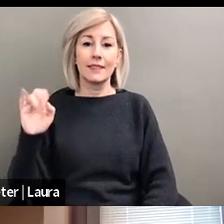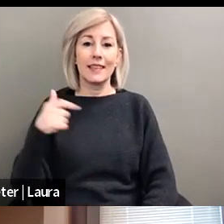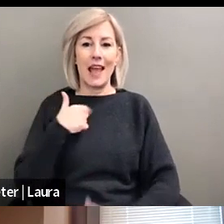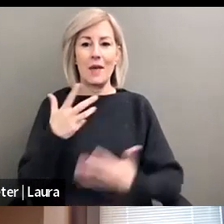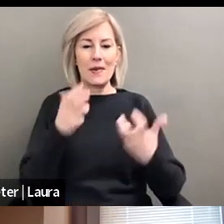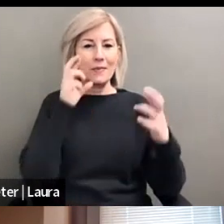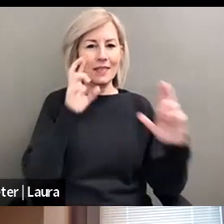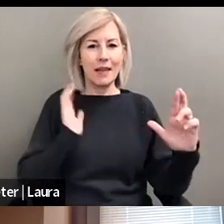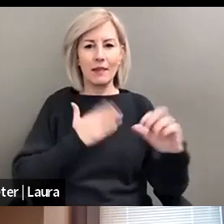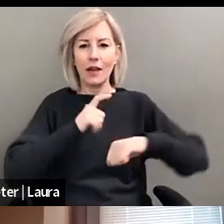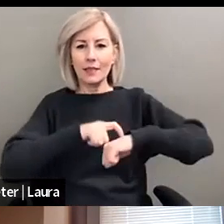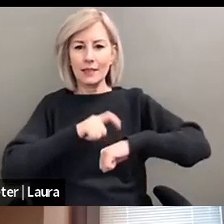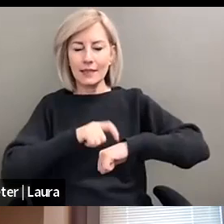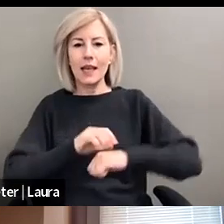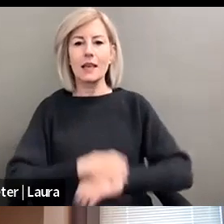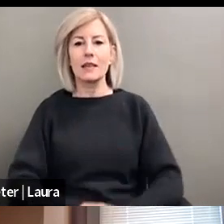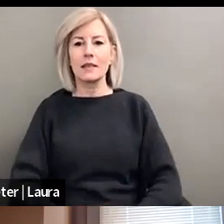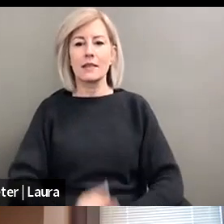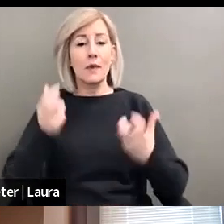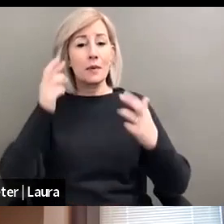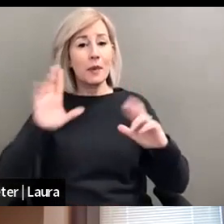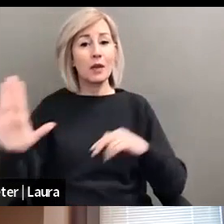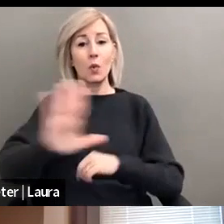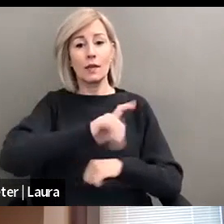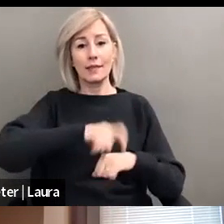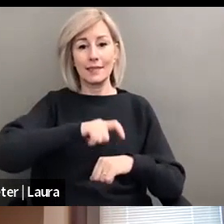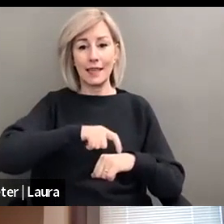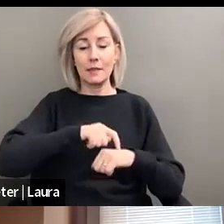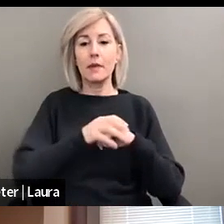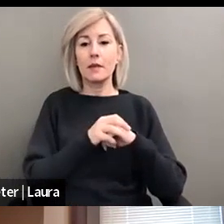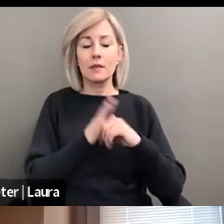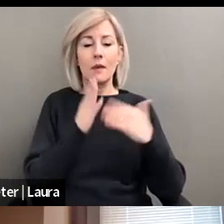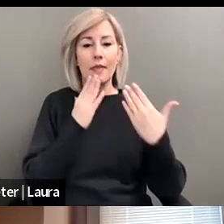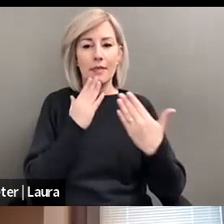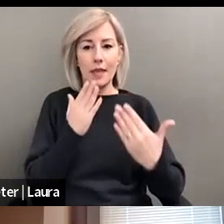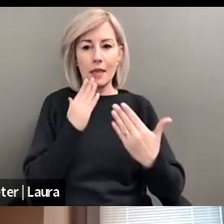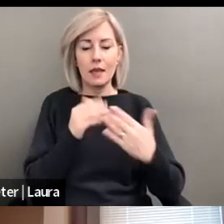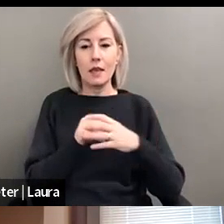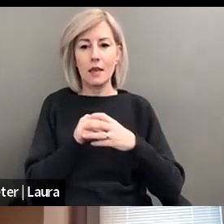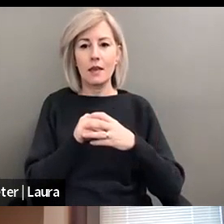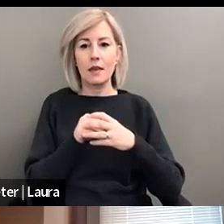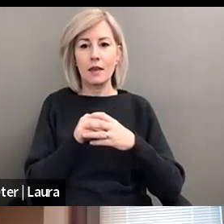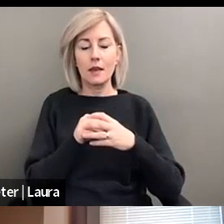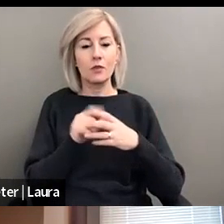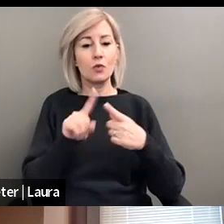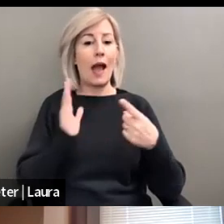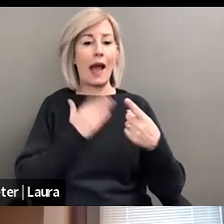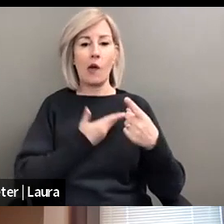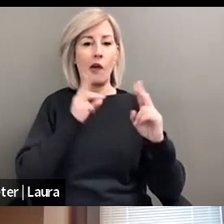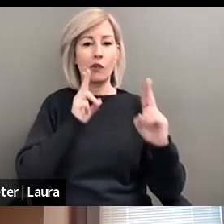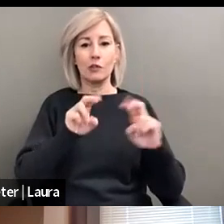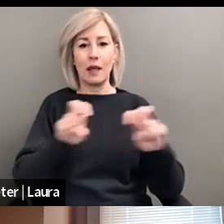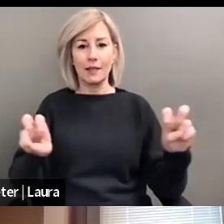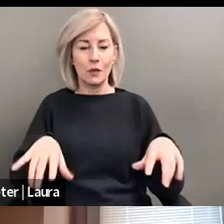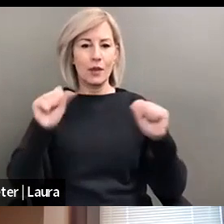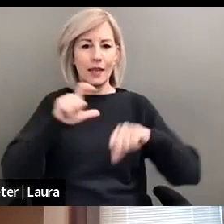respect our time, and I want to respect your time. And so thank you to our esteemed panelists for taking your time